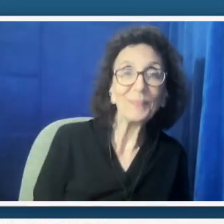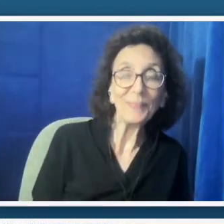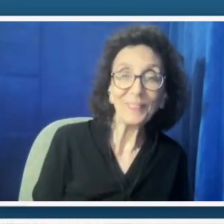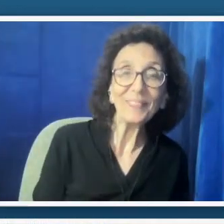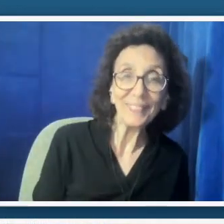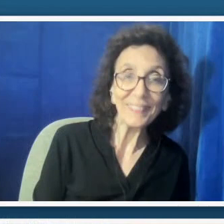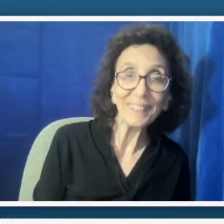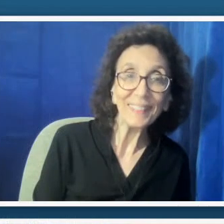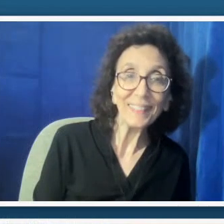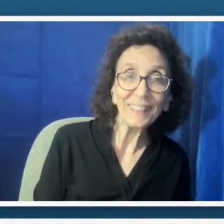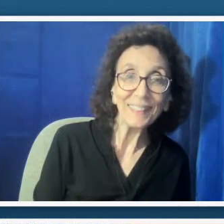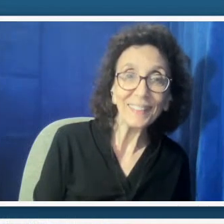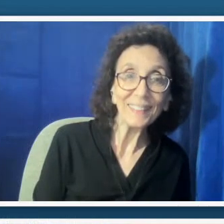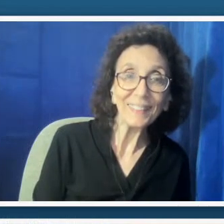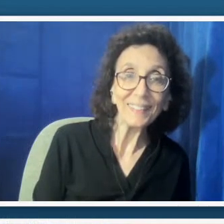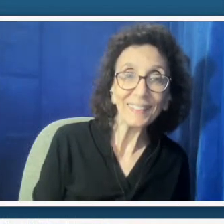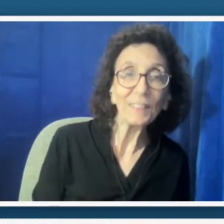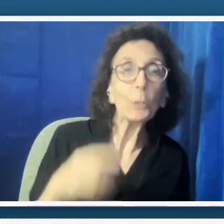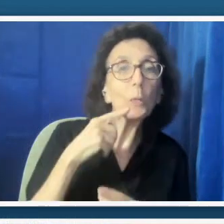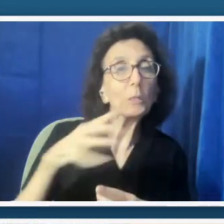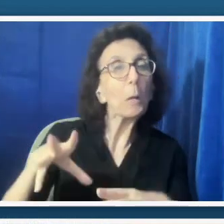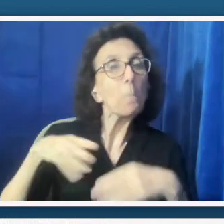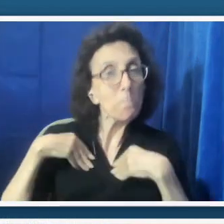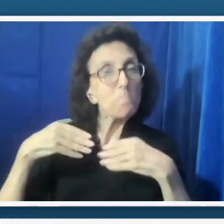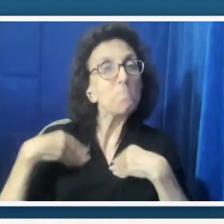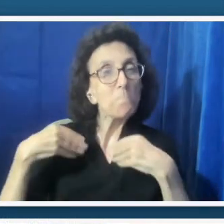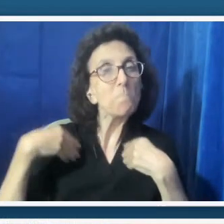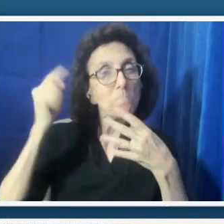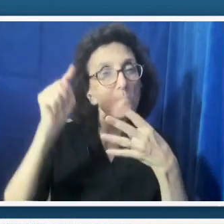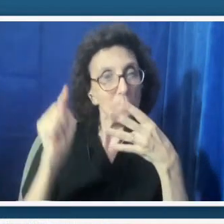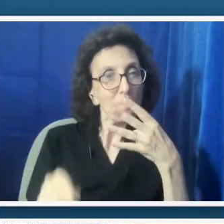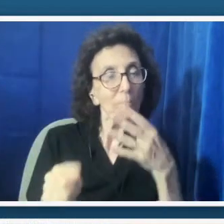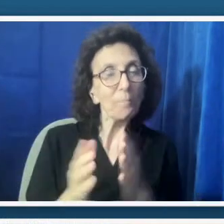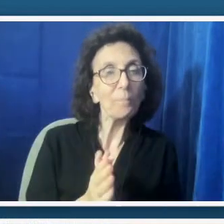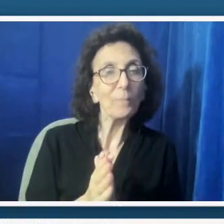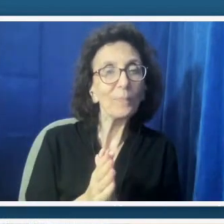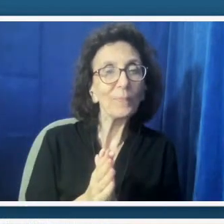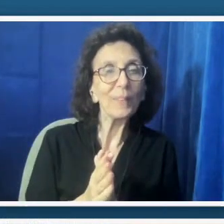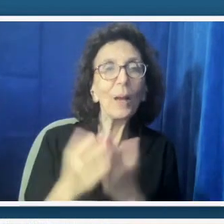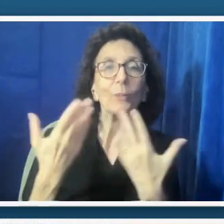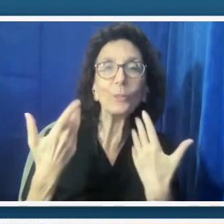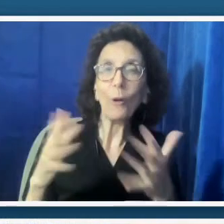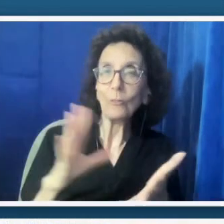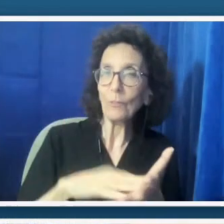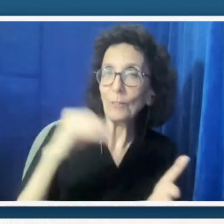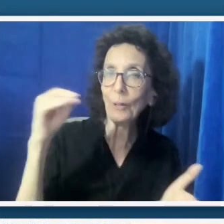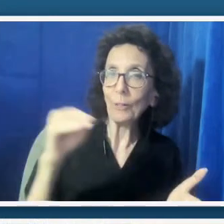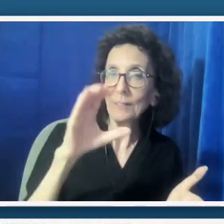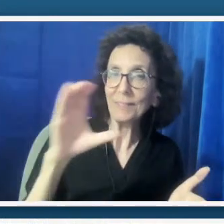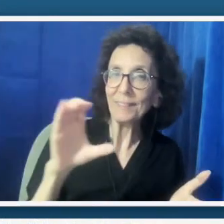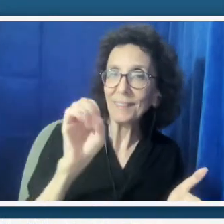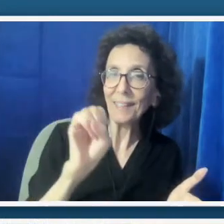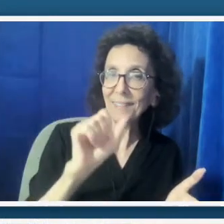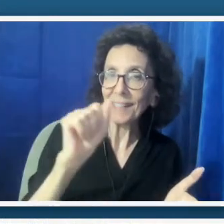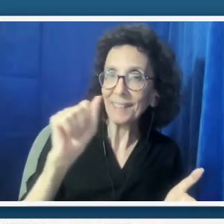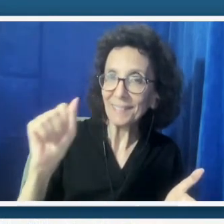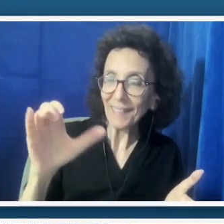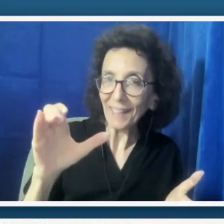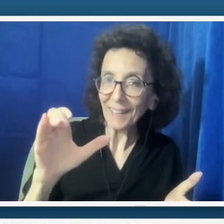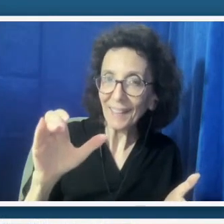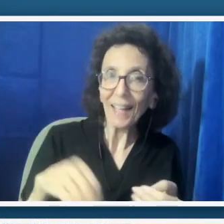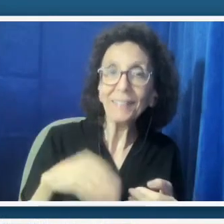meets those requirements. So now that you know a little bit more about CSAC and their work, I think it's important for you to meet the